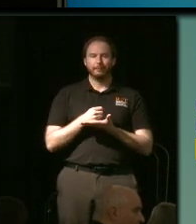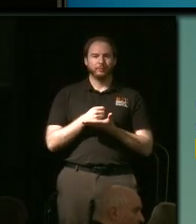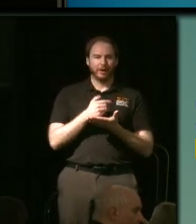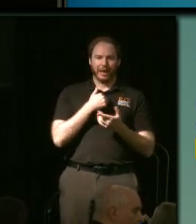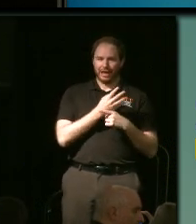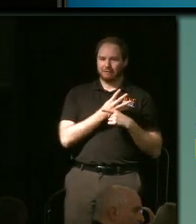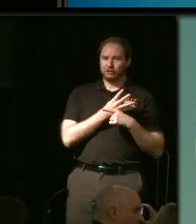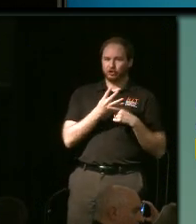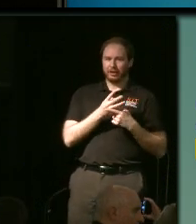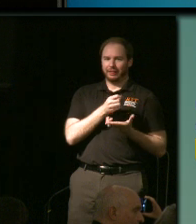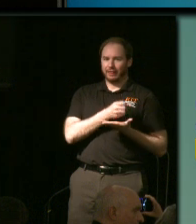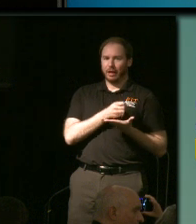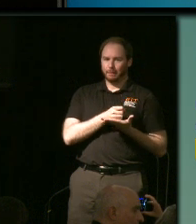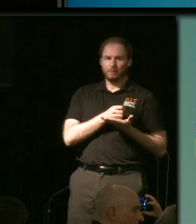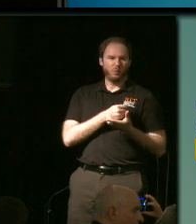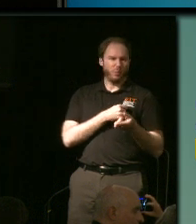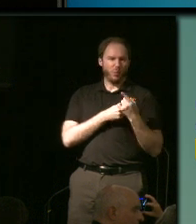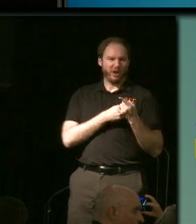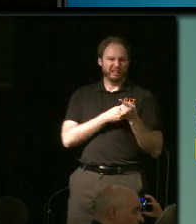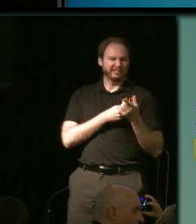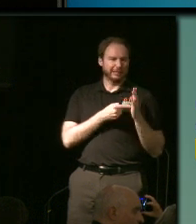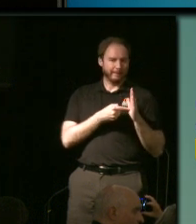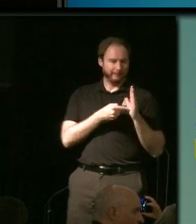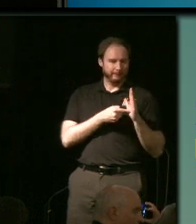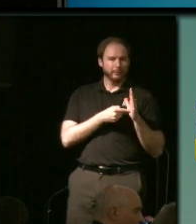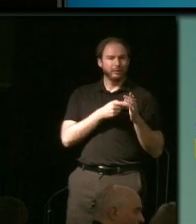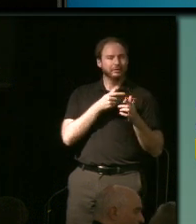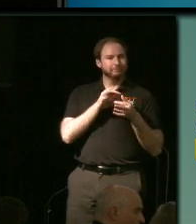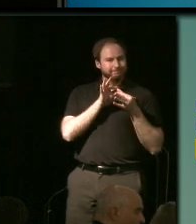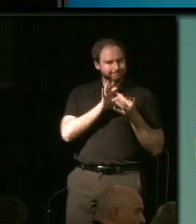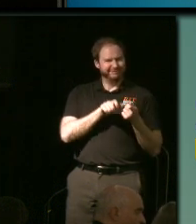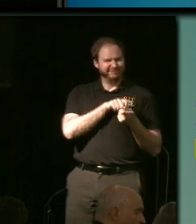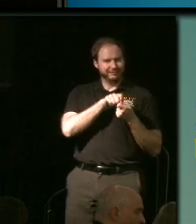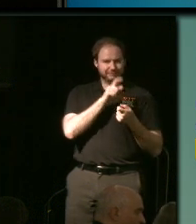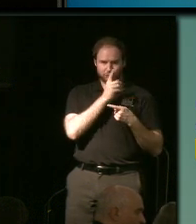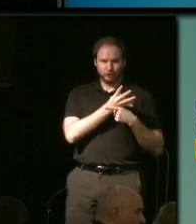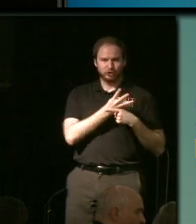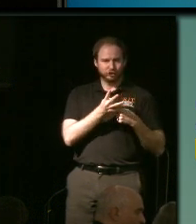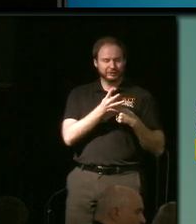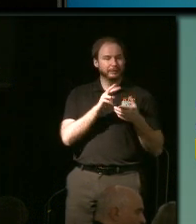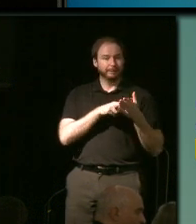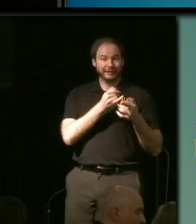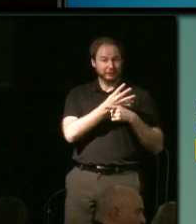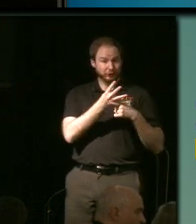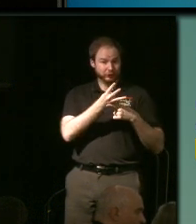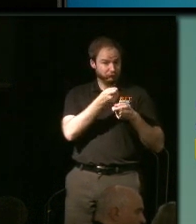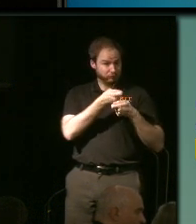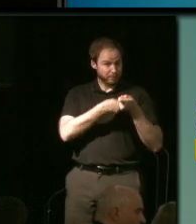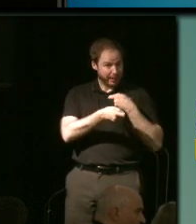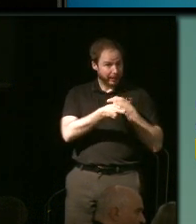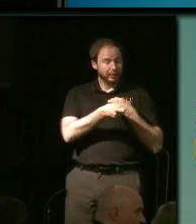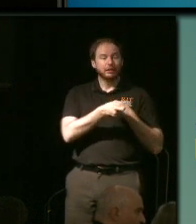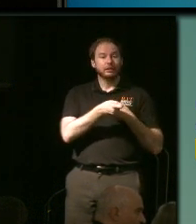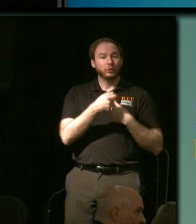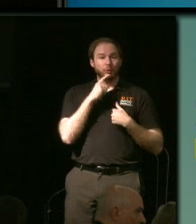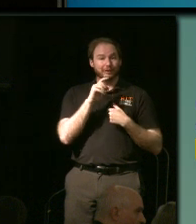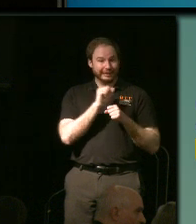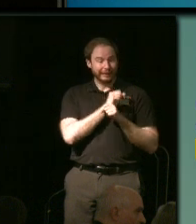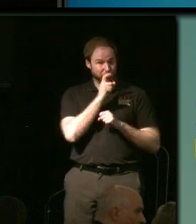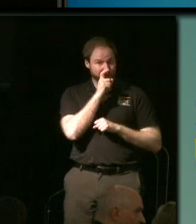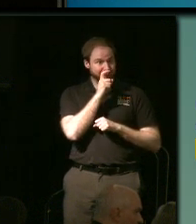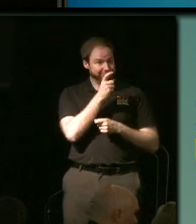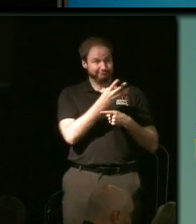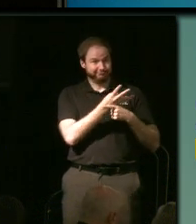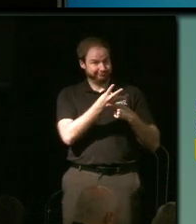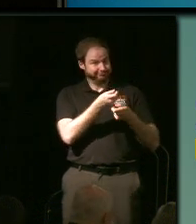gene therapies, which are gene-related. They could be replacement of the gene, where we give you a new gene